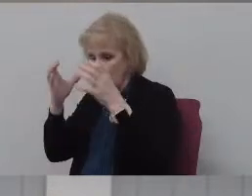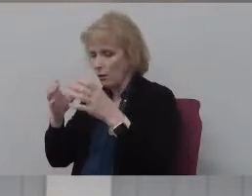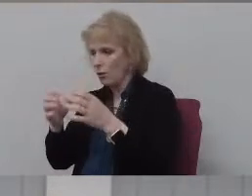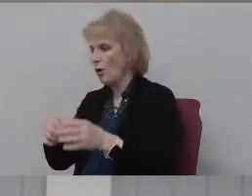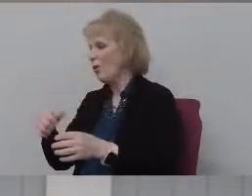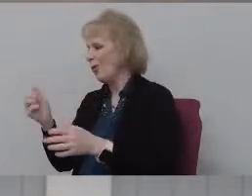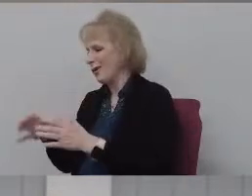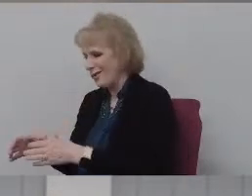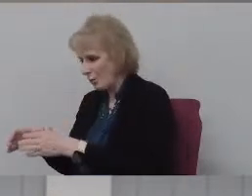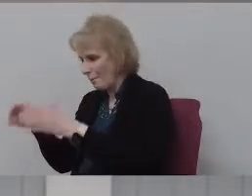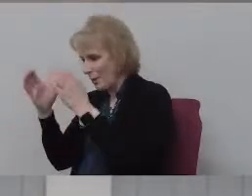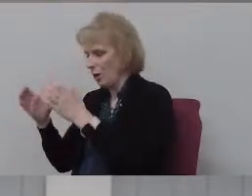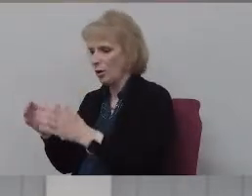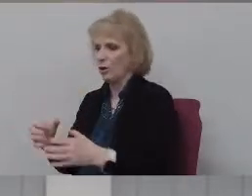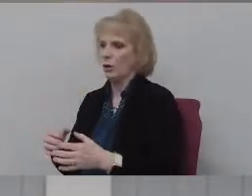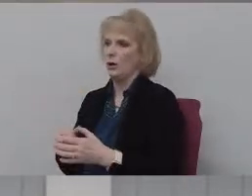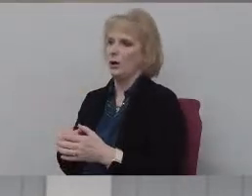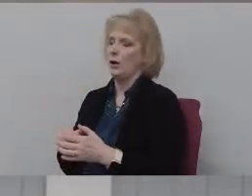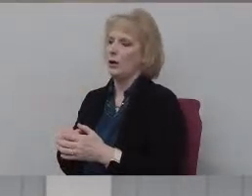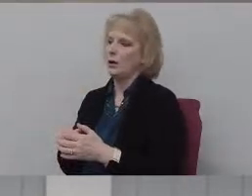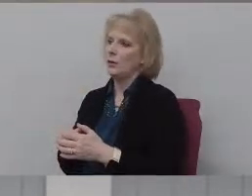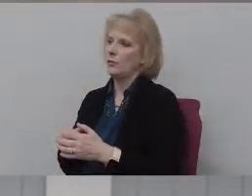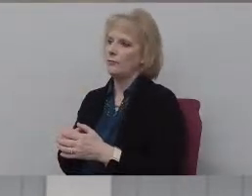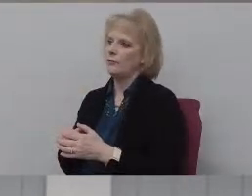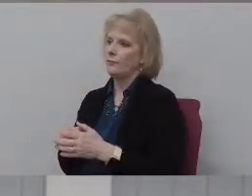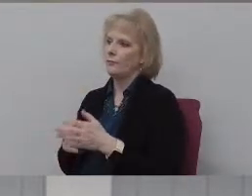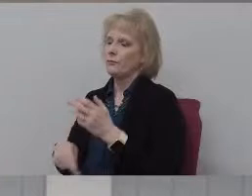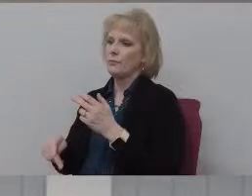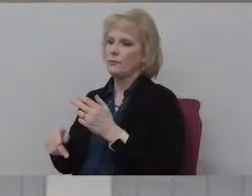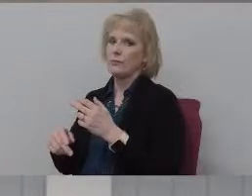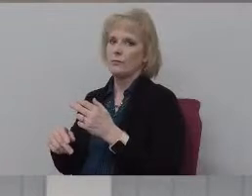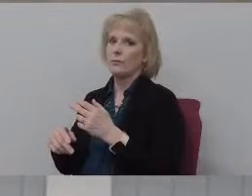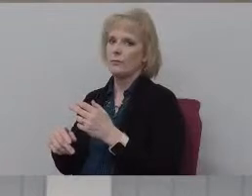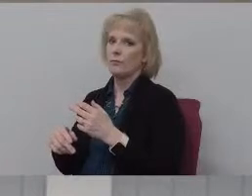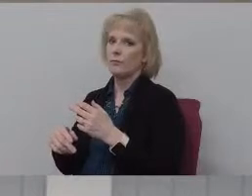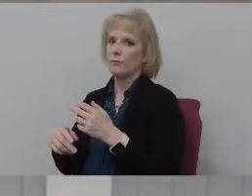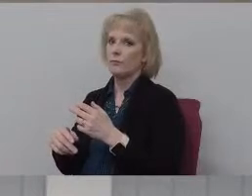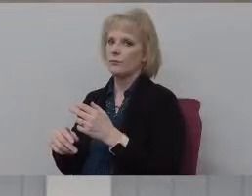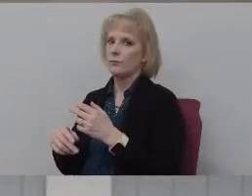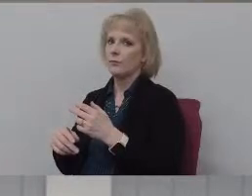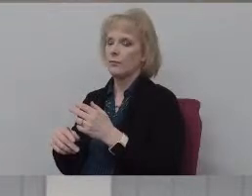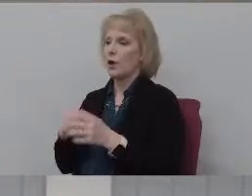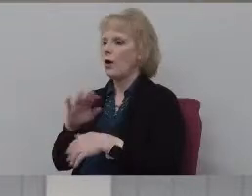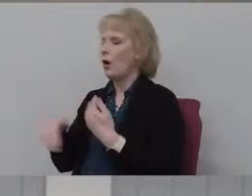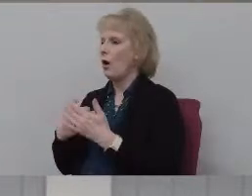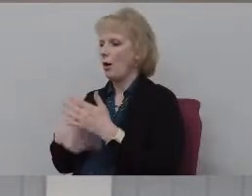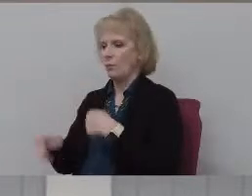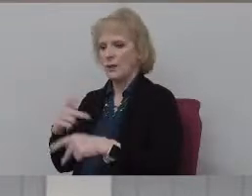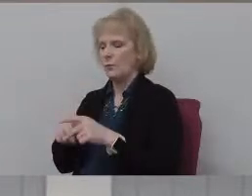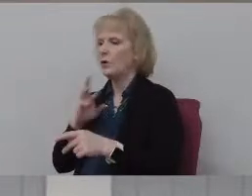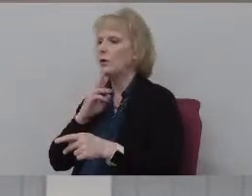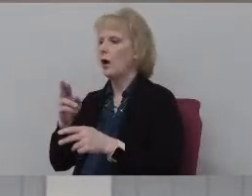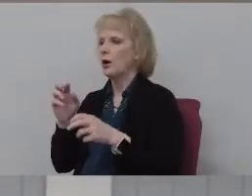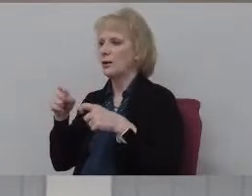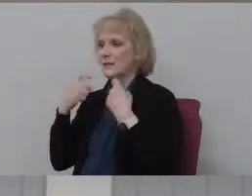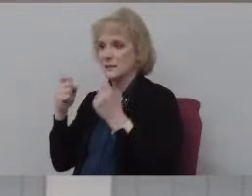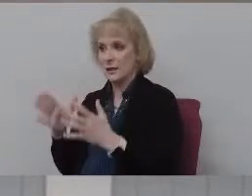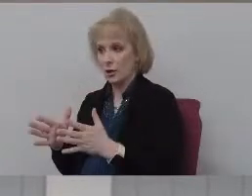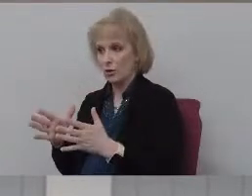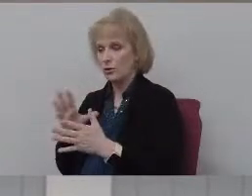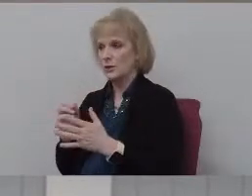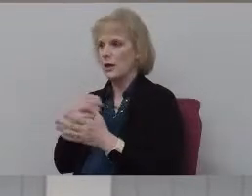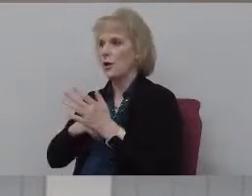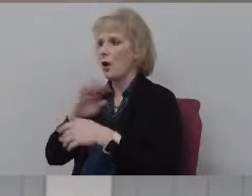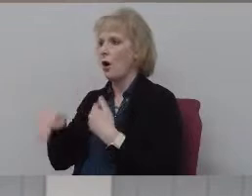another. Because here's the thing about people, all people are sinners,